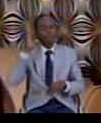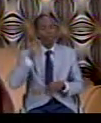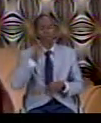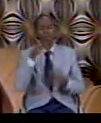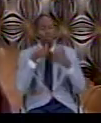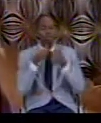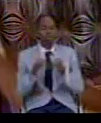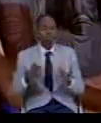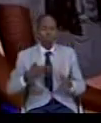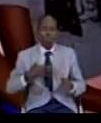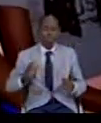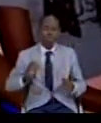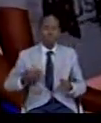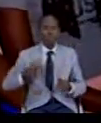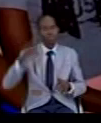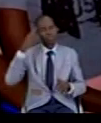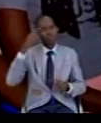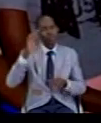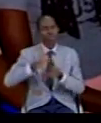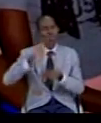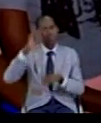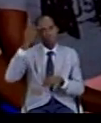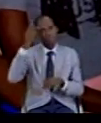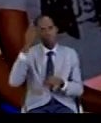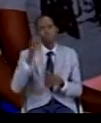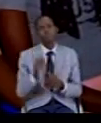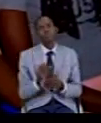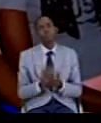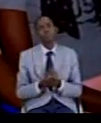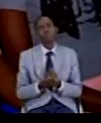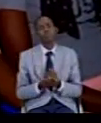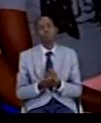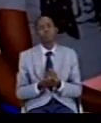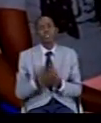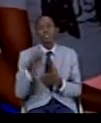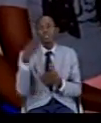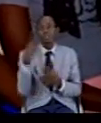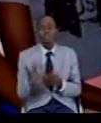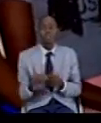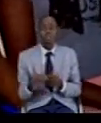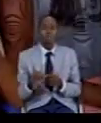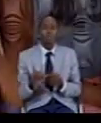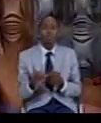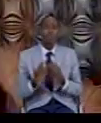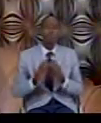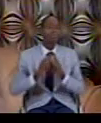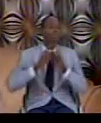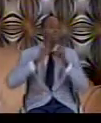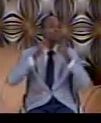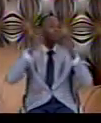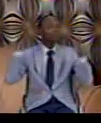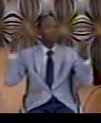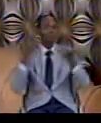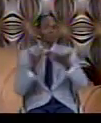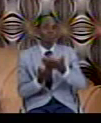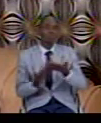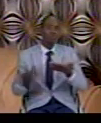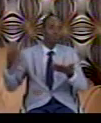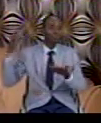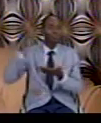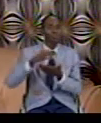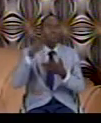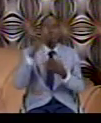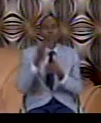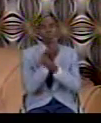for politics. The gracious wealth of liberated